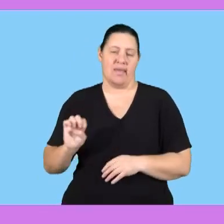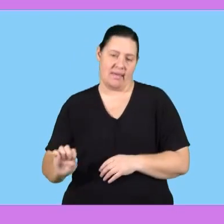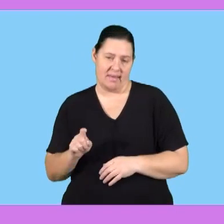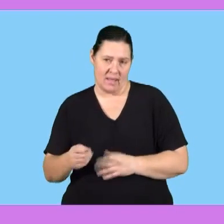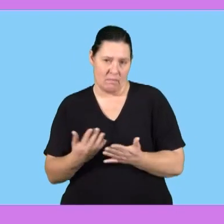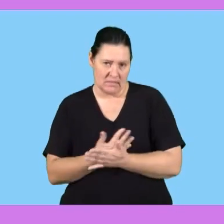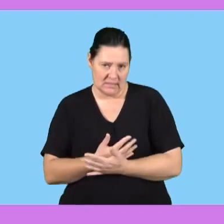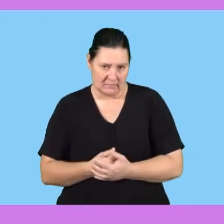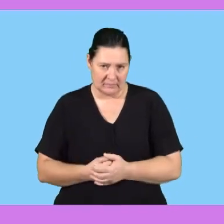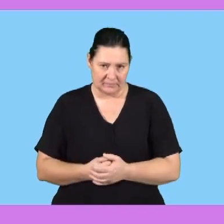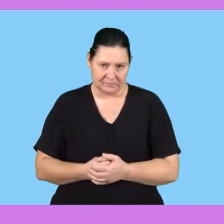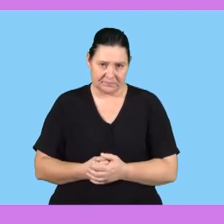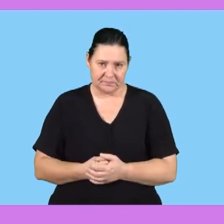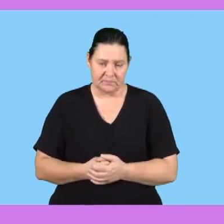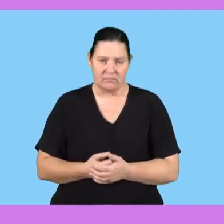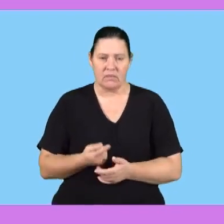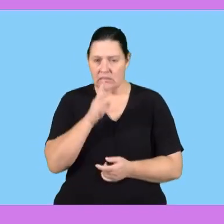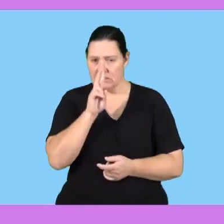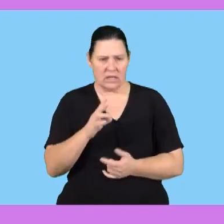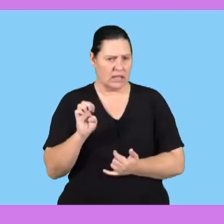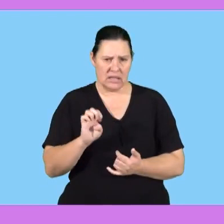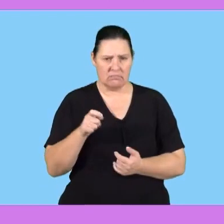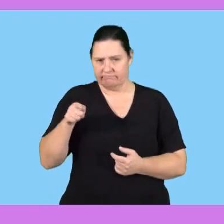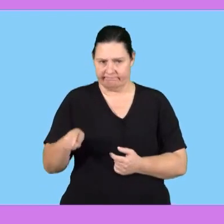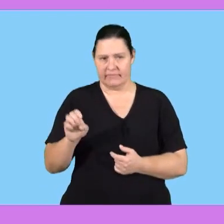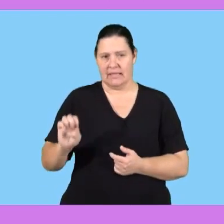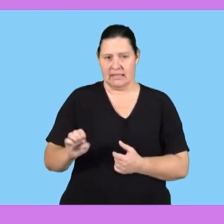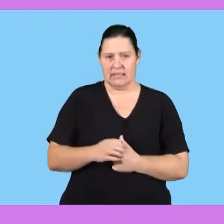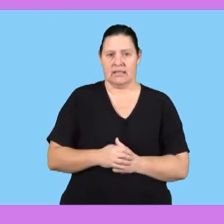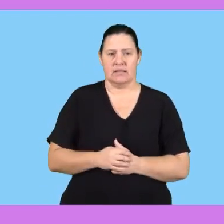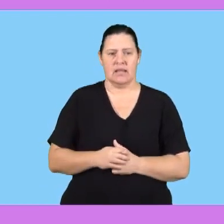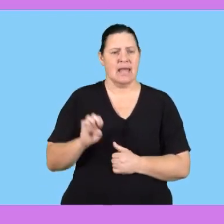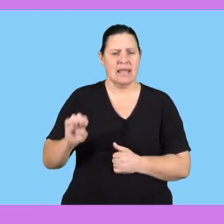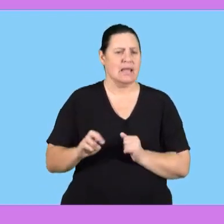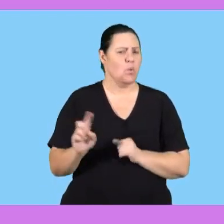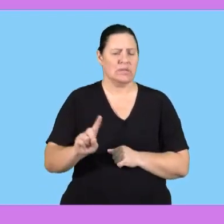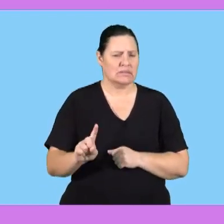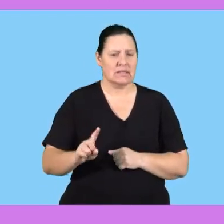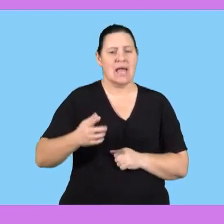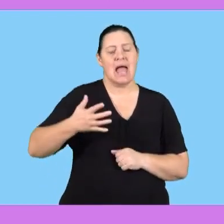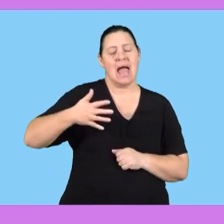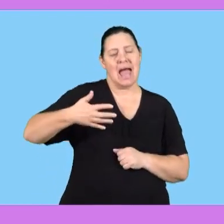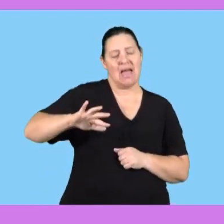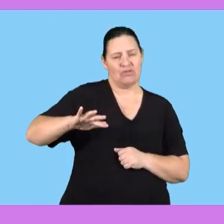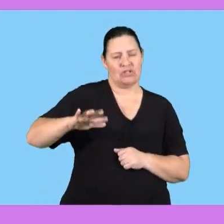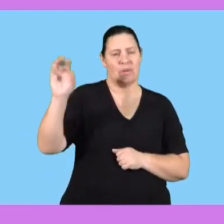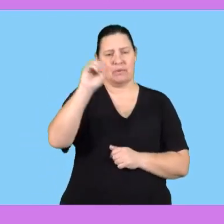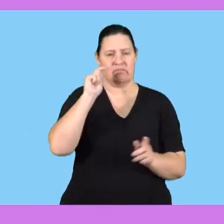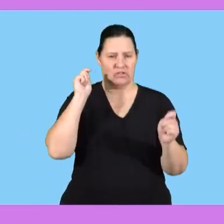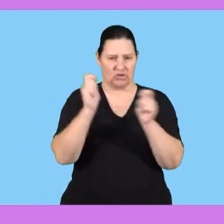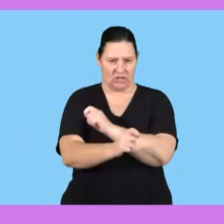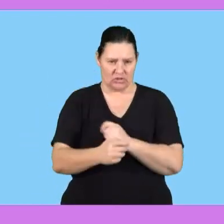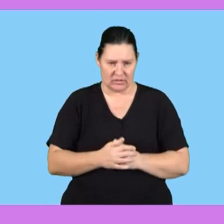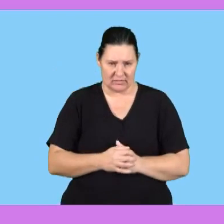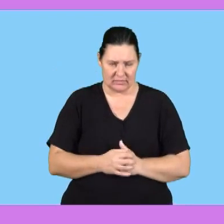missing value E. Now, right, where do I see E? There's E. What does E represent? E represents